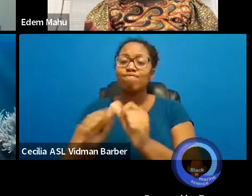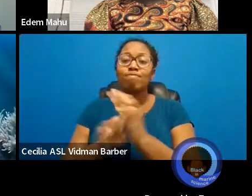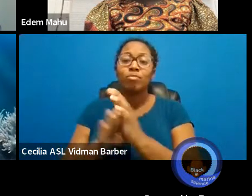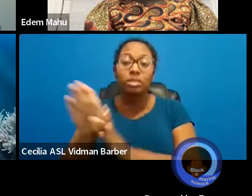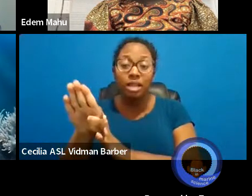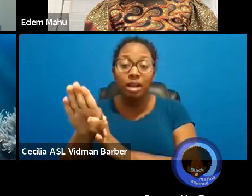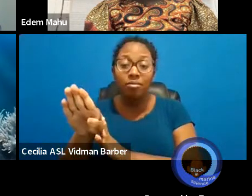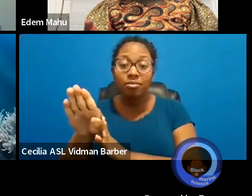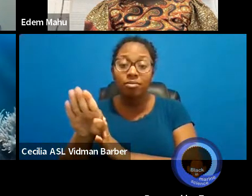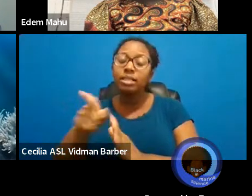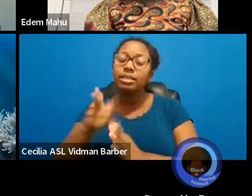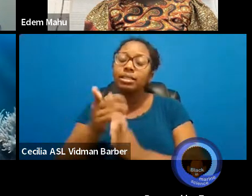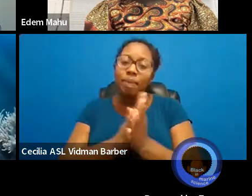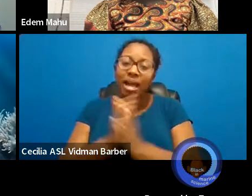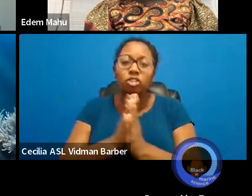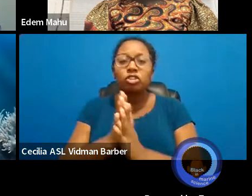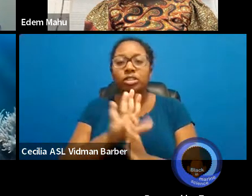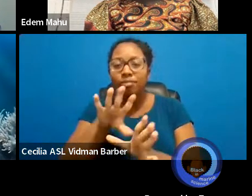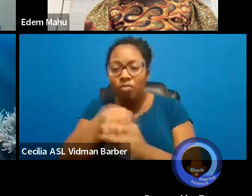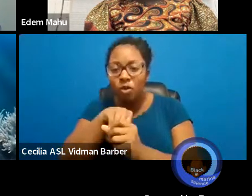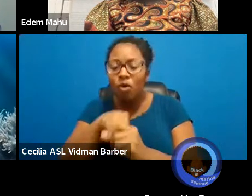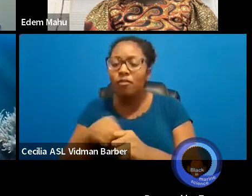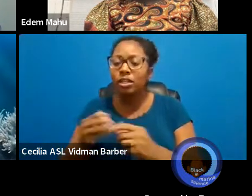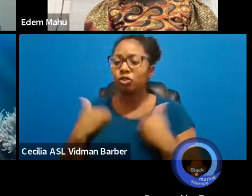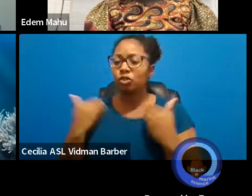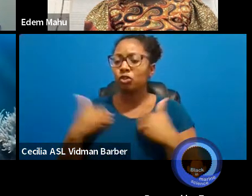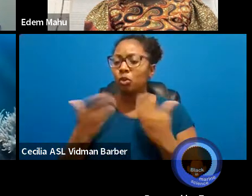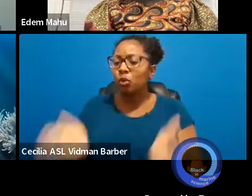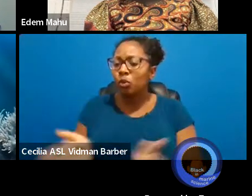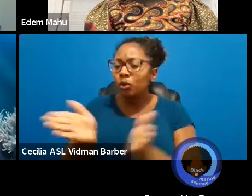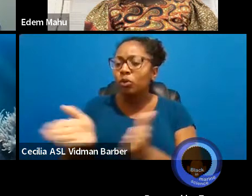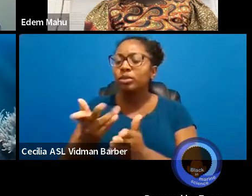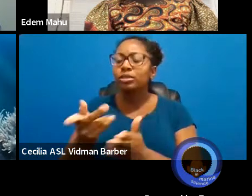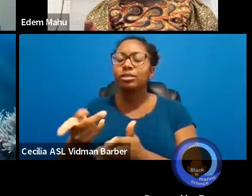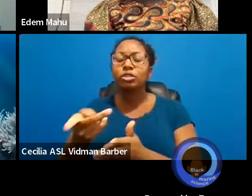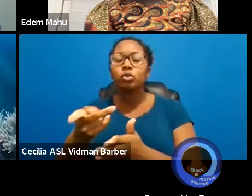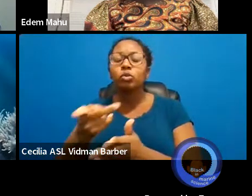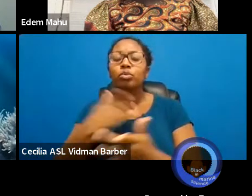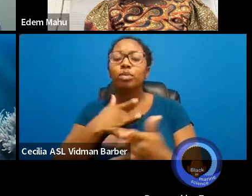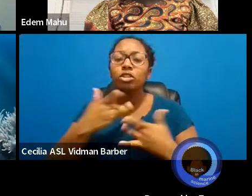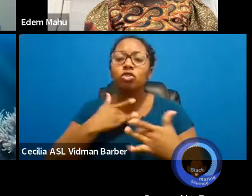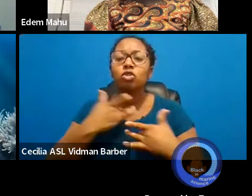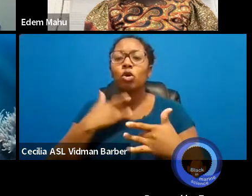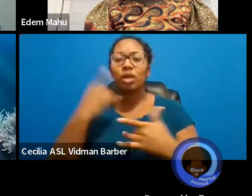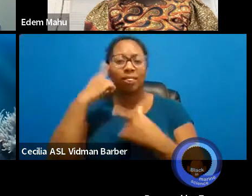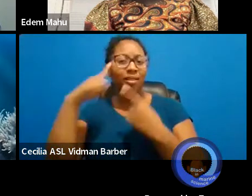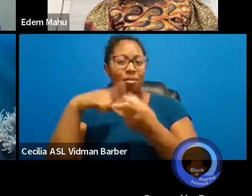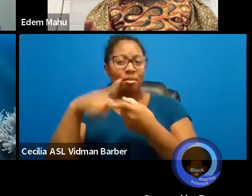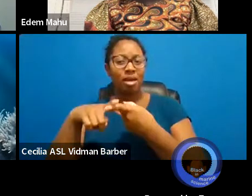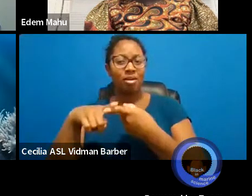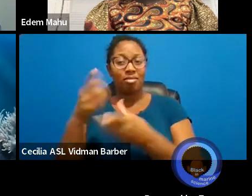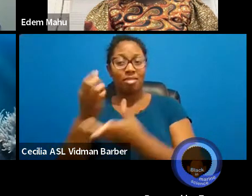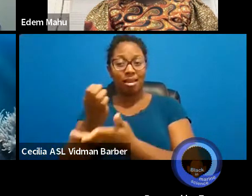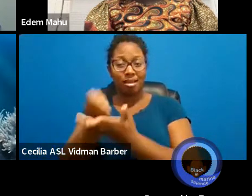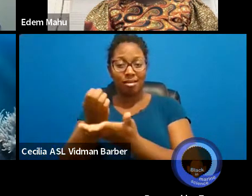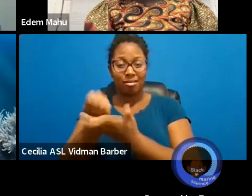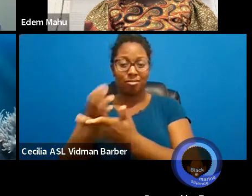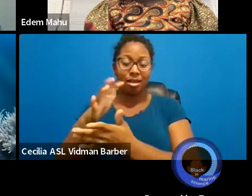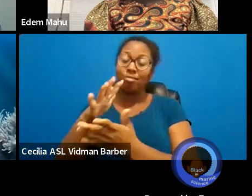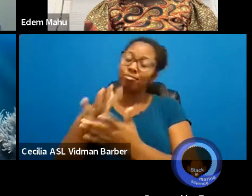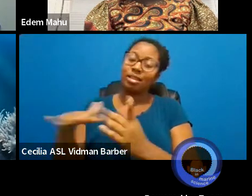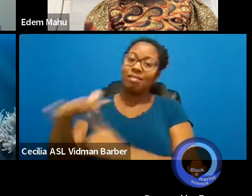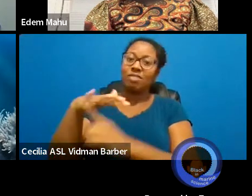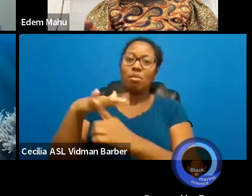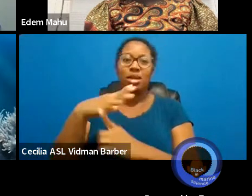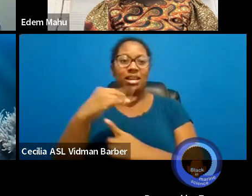towards connecting, motivating, influencing other youths that care about the environment and the planet. Mr. Forbi